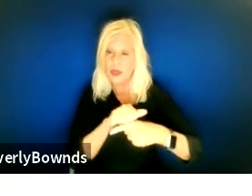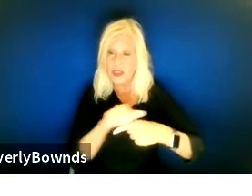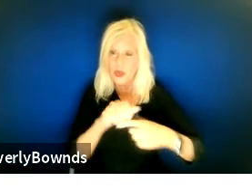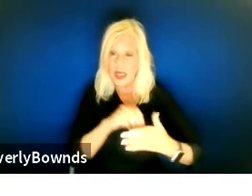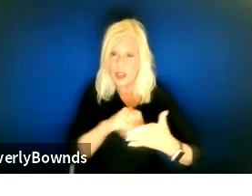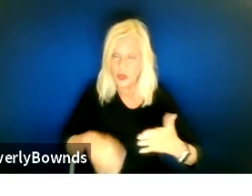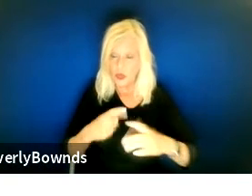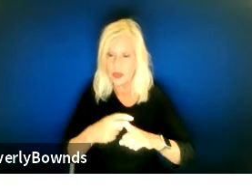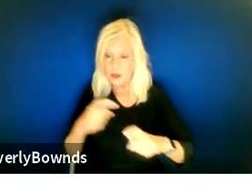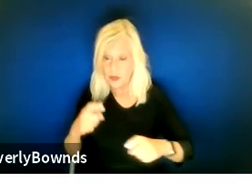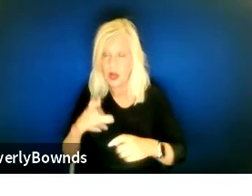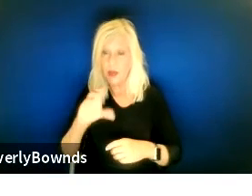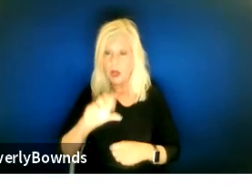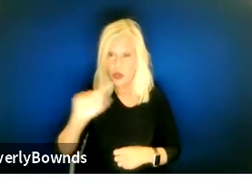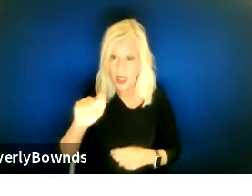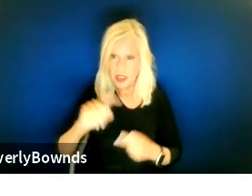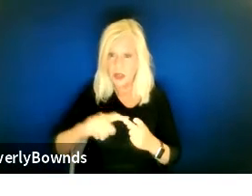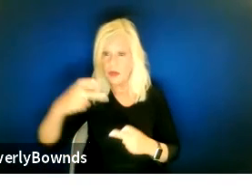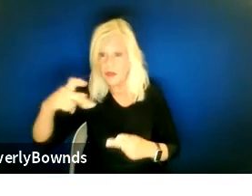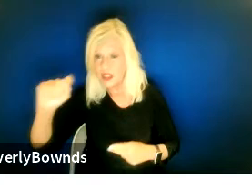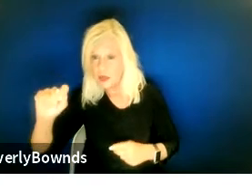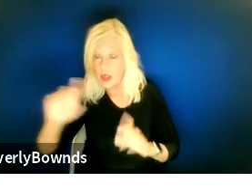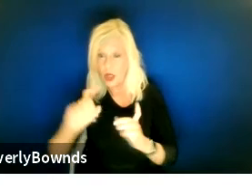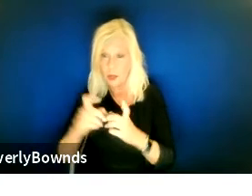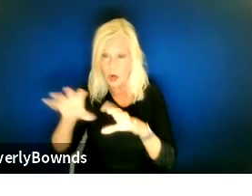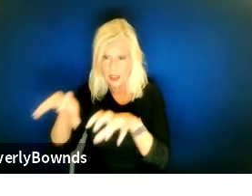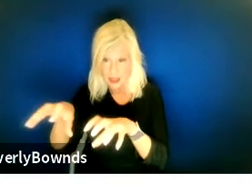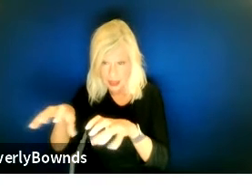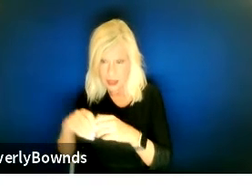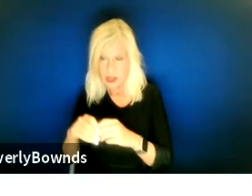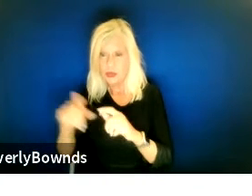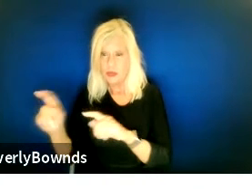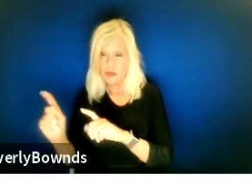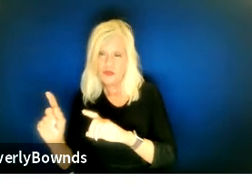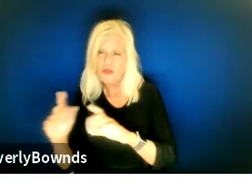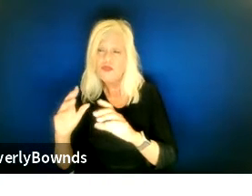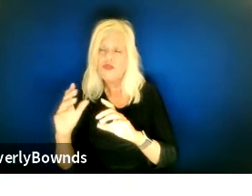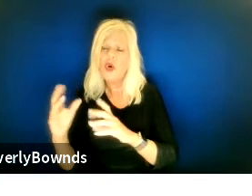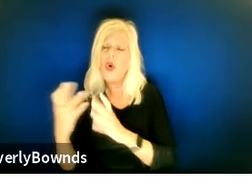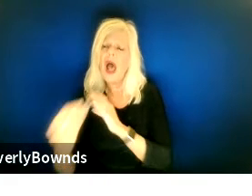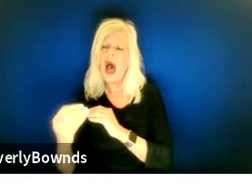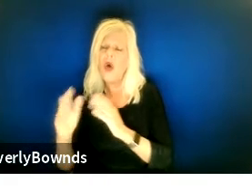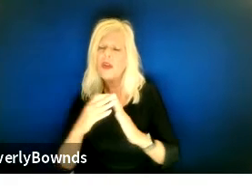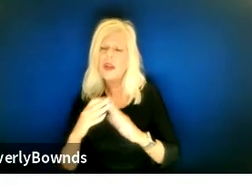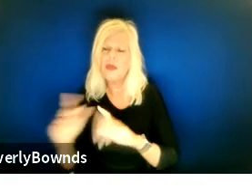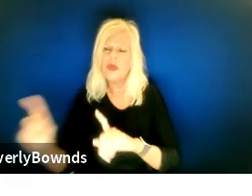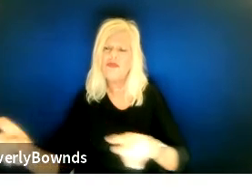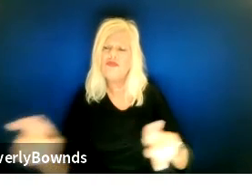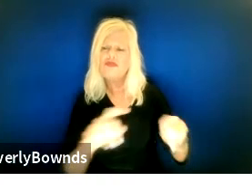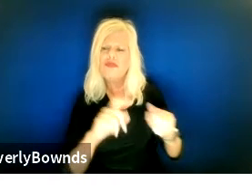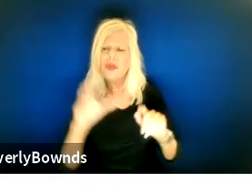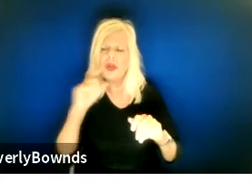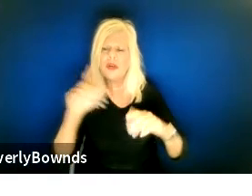from the occupational therapy and physical therapy departments to go out in the community and assess the accessibility